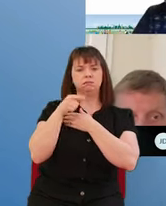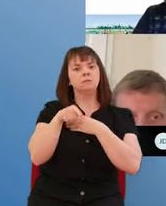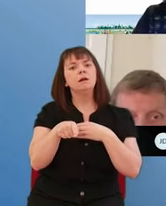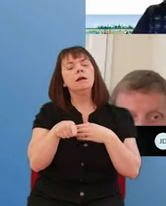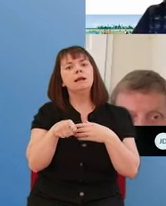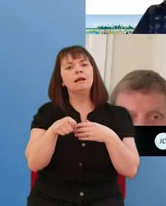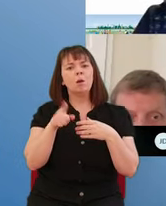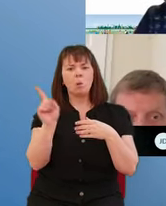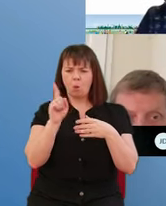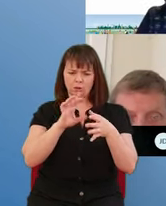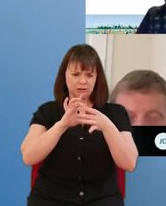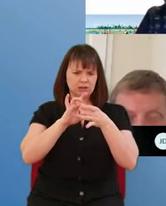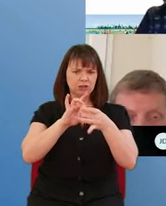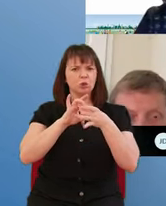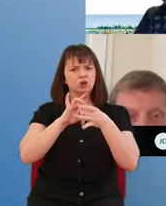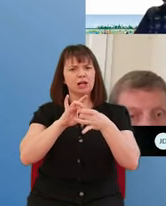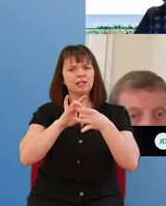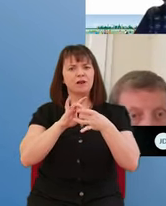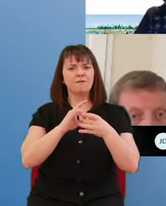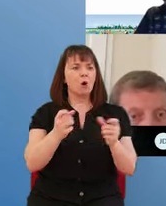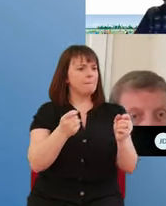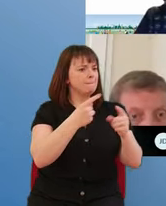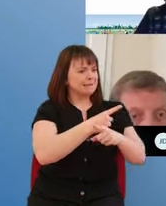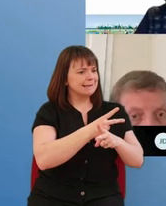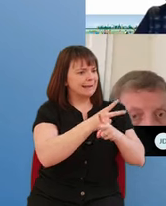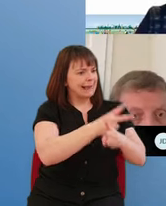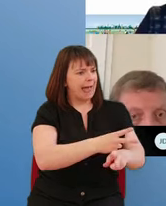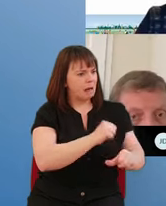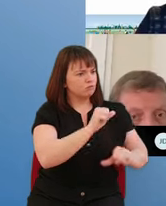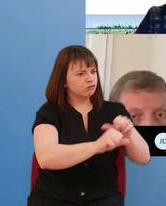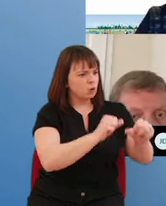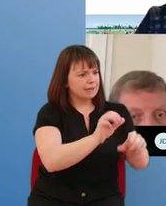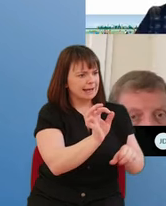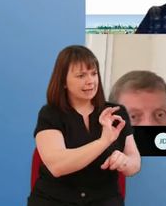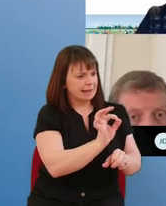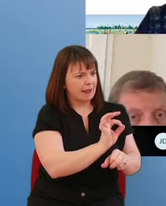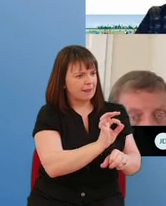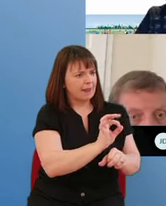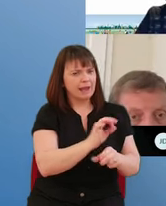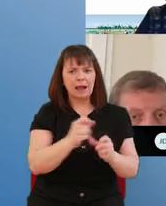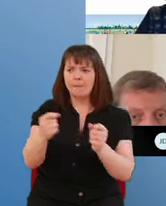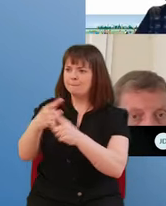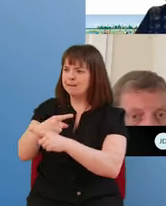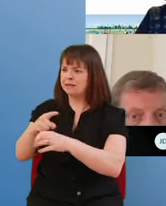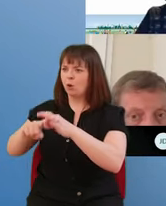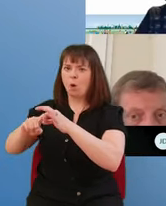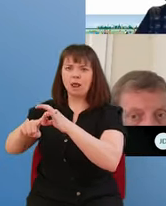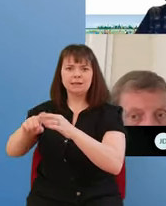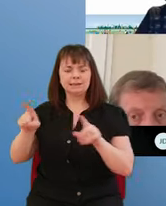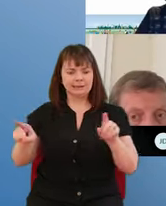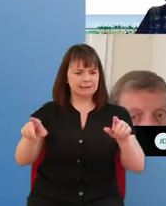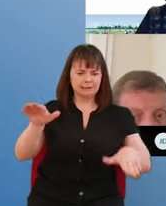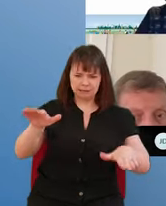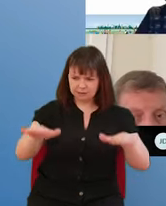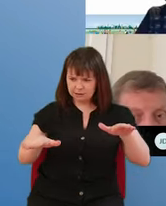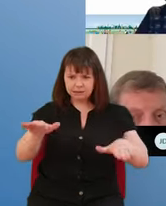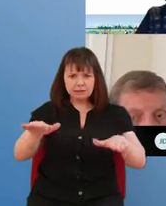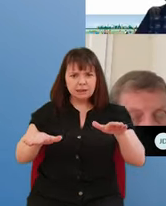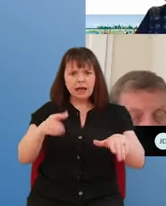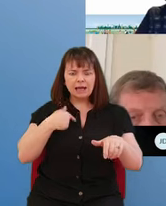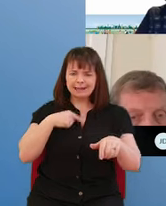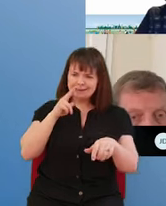to be an association between missing care processes and premature mortality. The team that originally identified that then